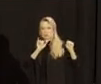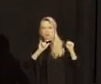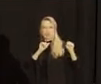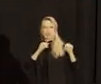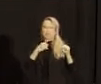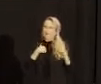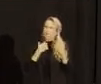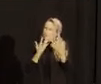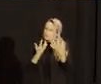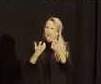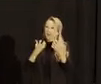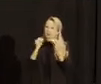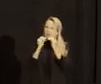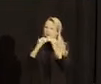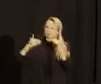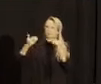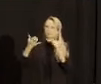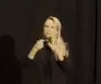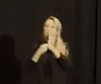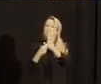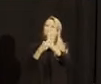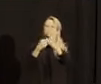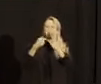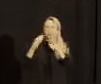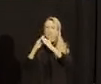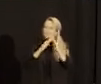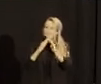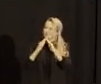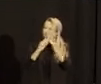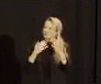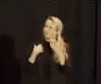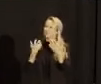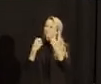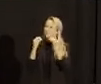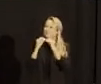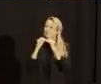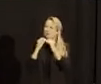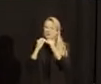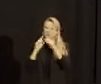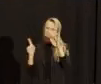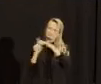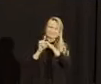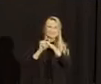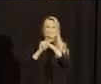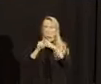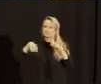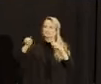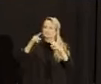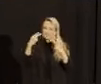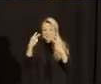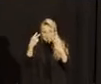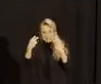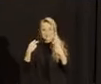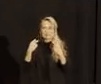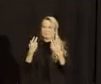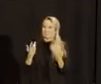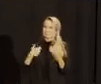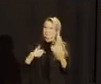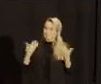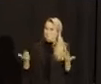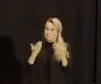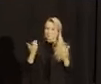community. You represent the peer mentors and the leaders that I look up to,